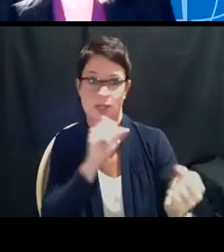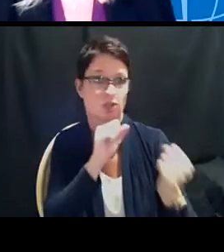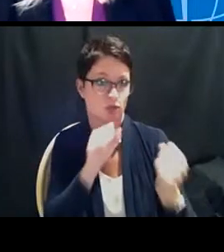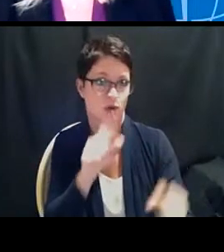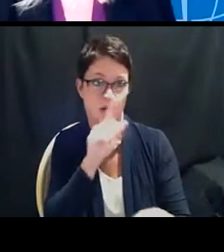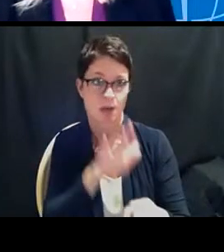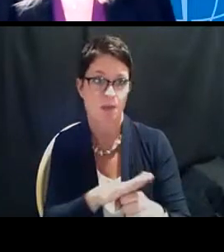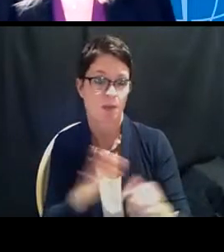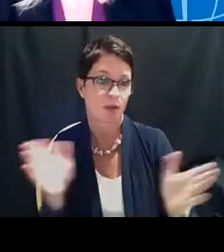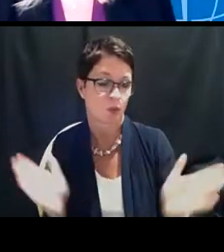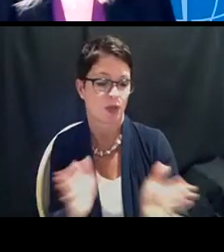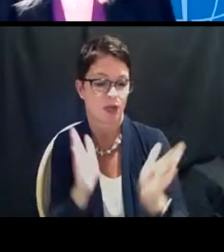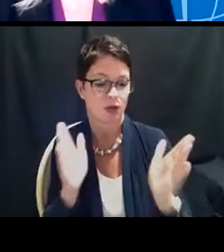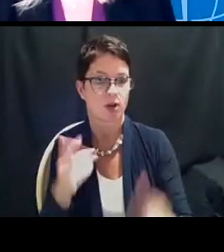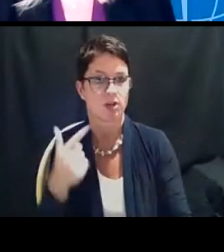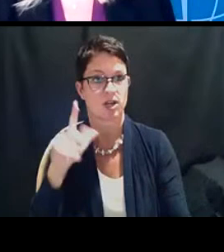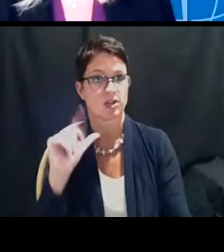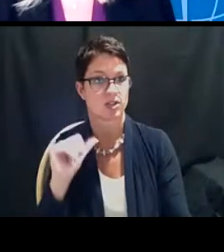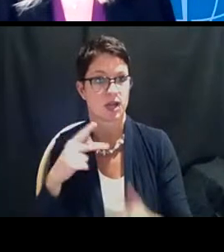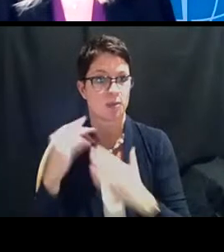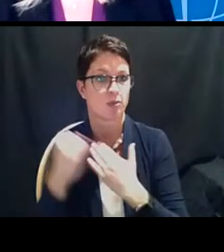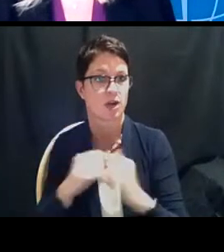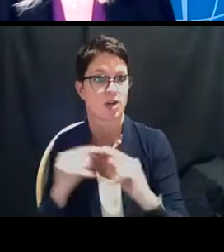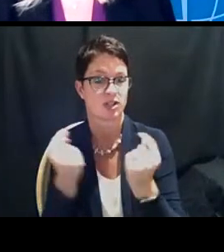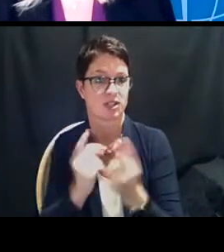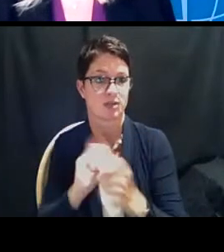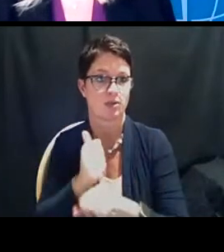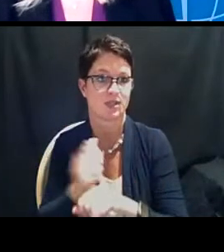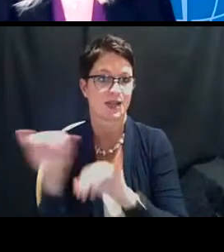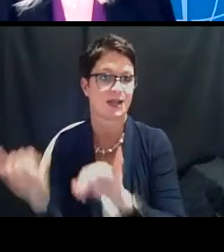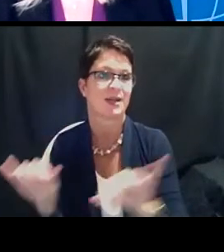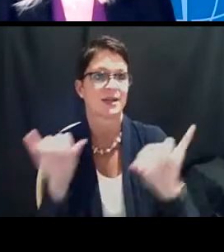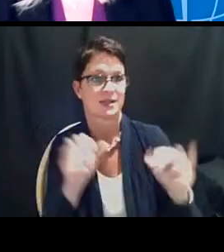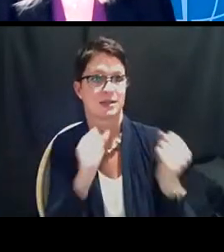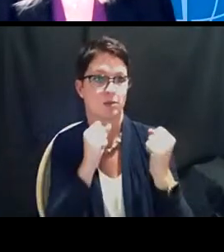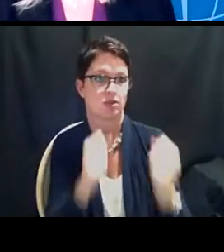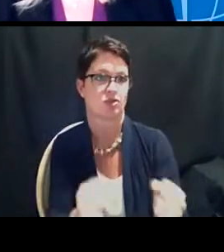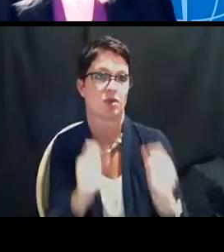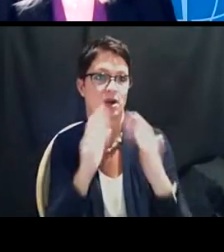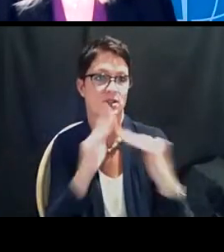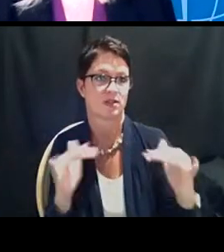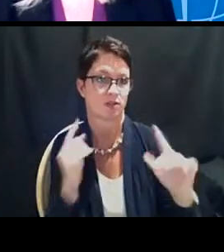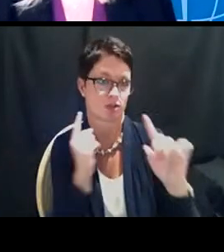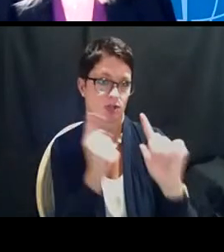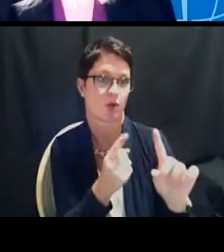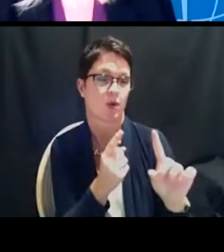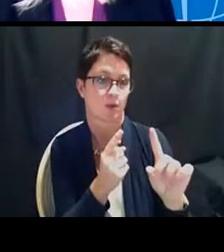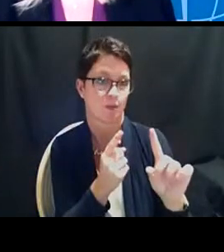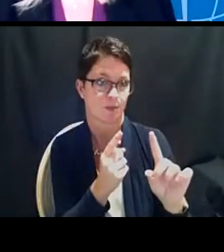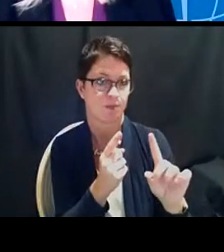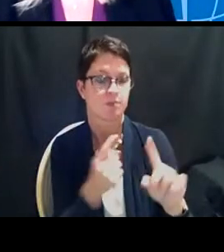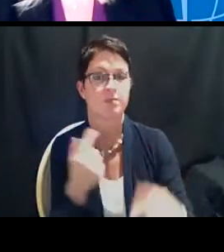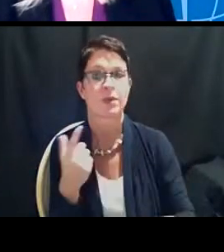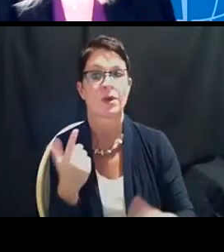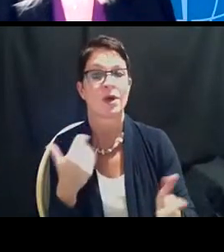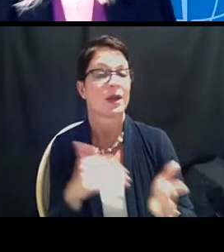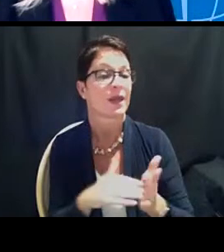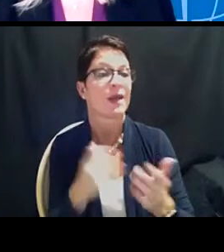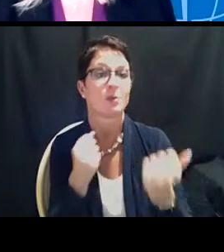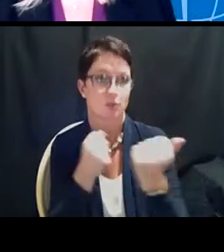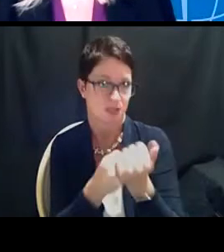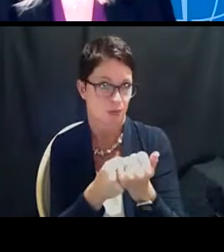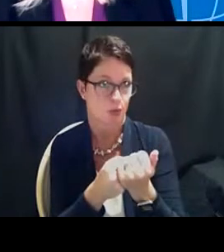and we encourage the LaGuardia project team to set a similarly strong goal. So we, again, are in support